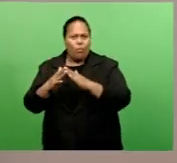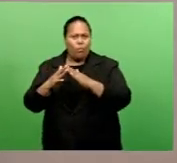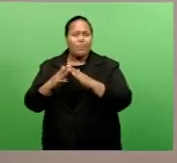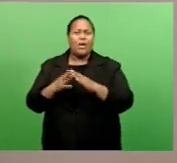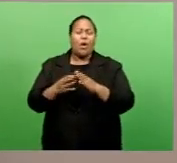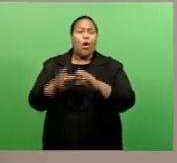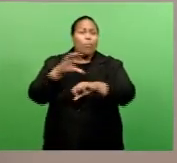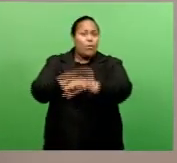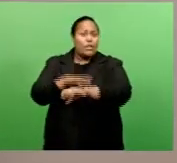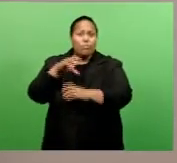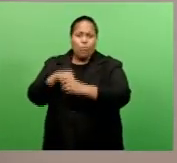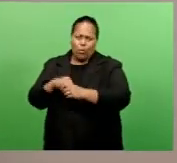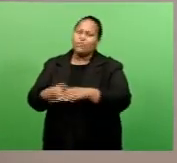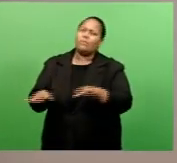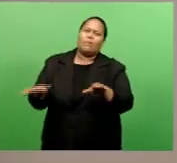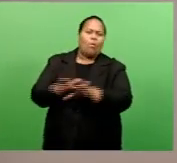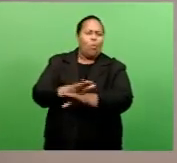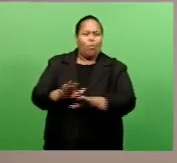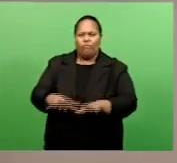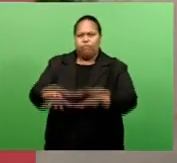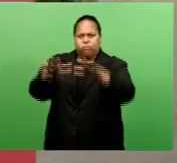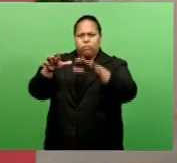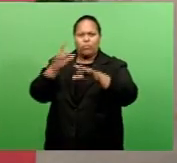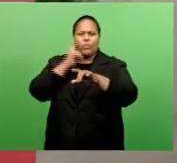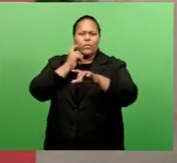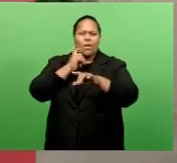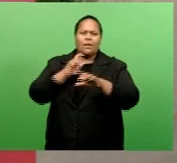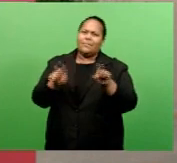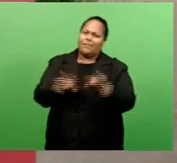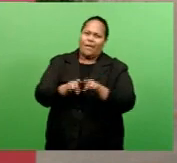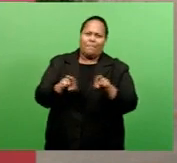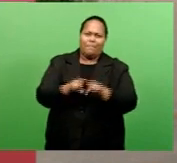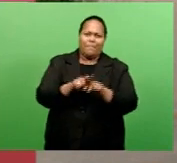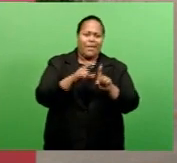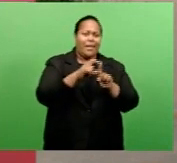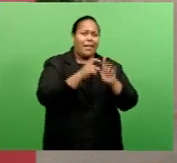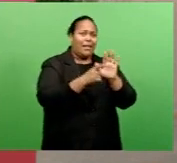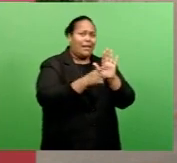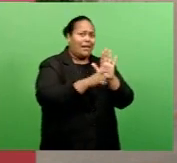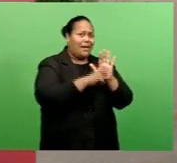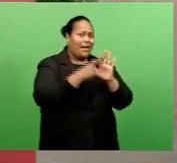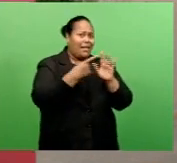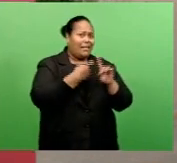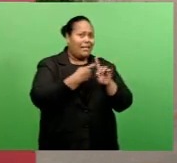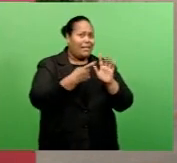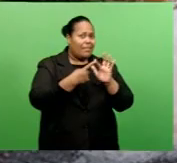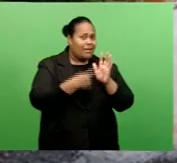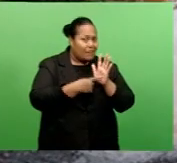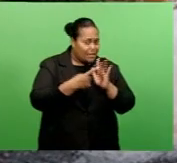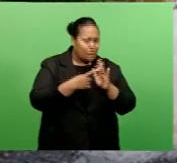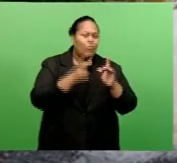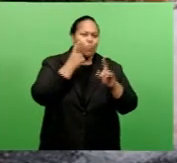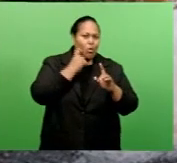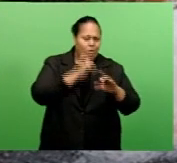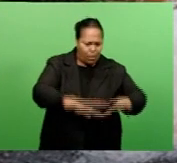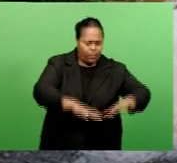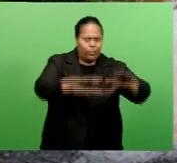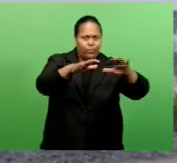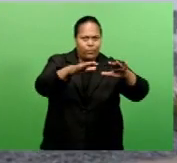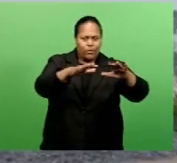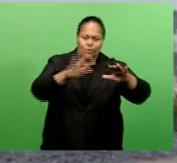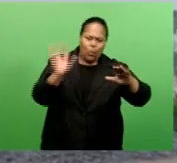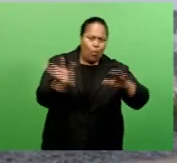was also underwater. And same situation in Reketi, there's a few houses underwater, the road is